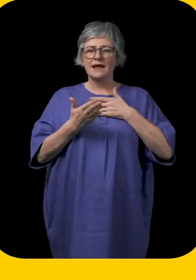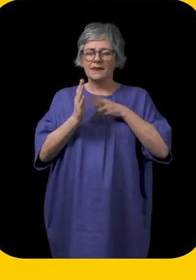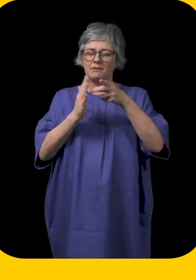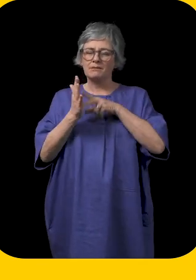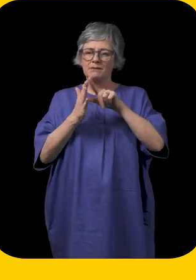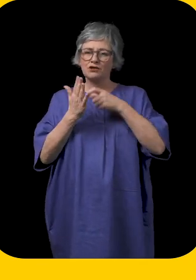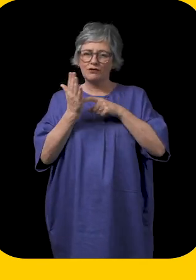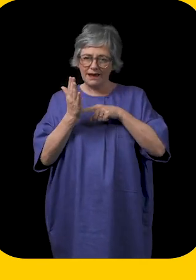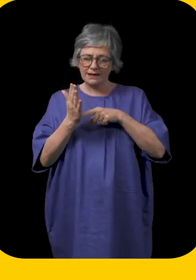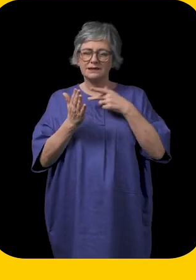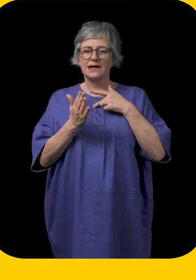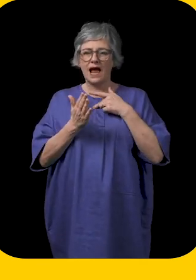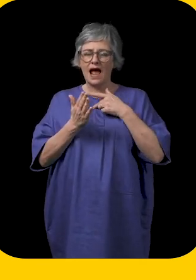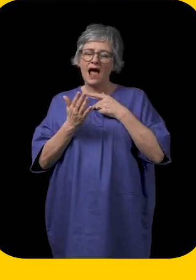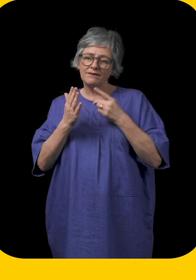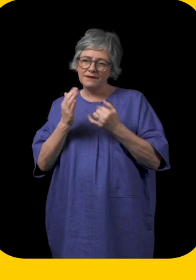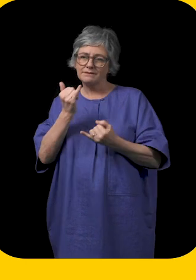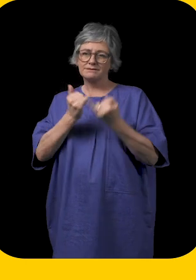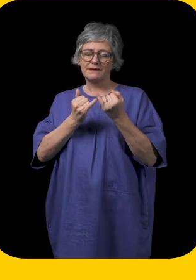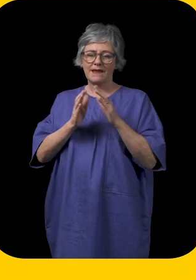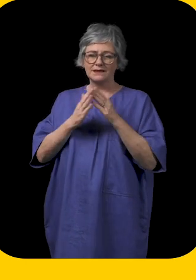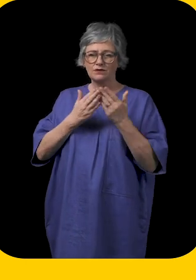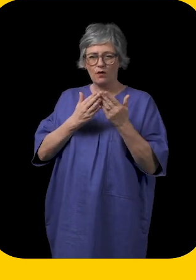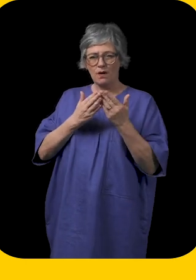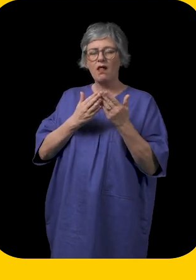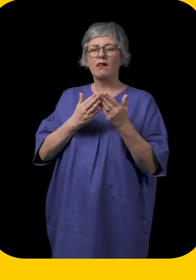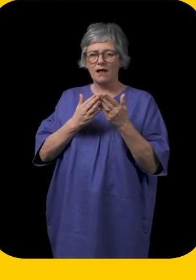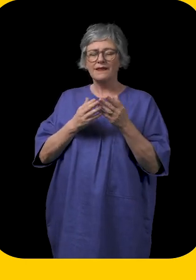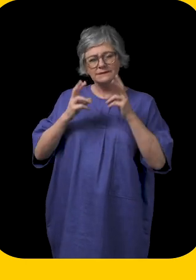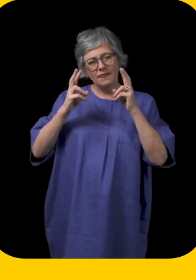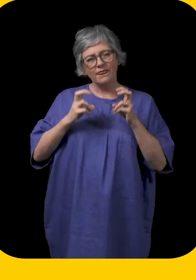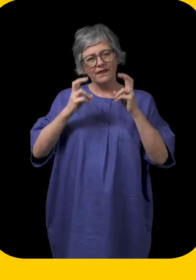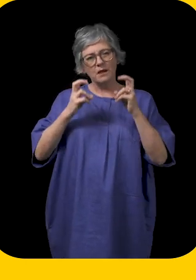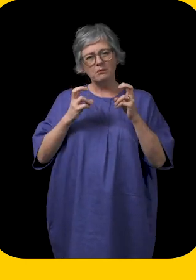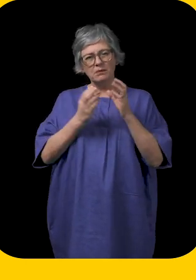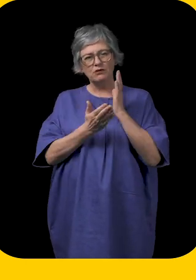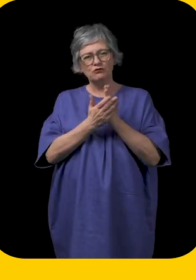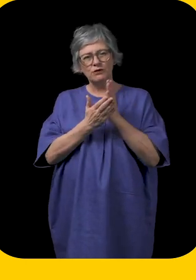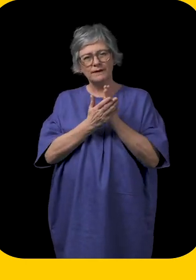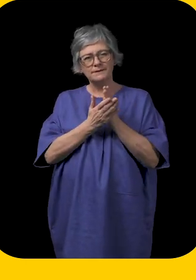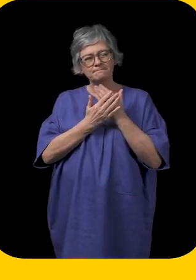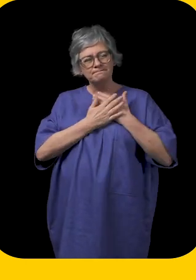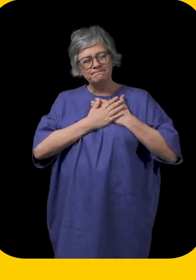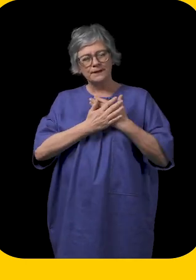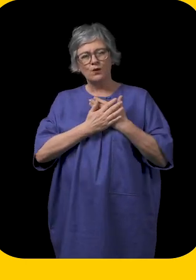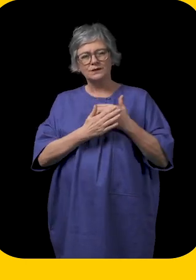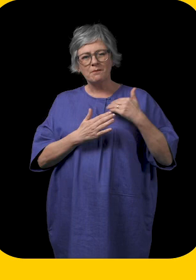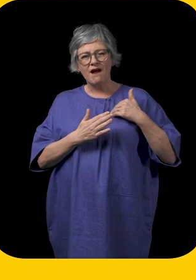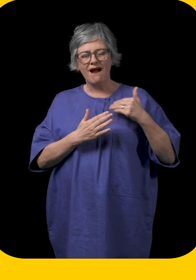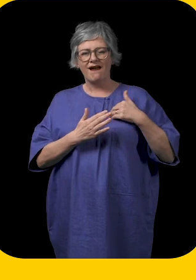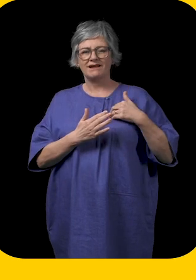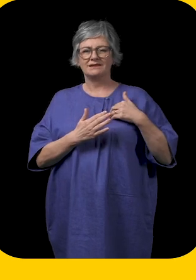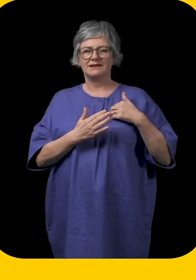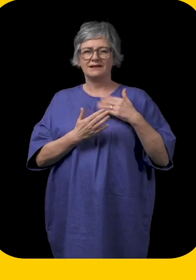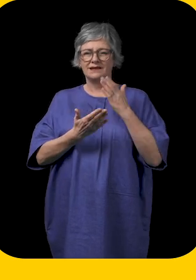latest novel, Bird Summons. So this is really a theme that's quite close to my heart,